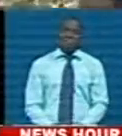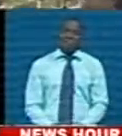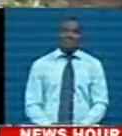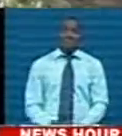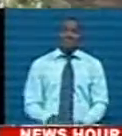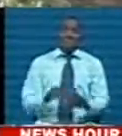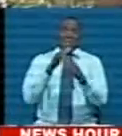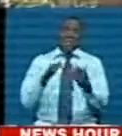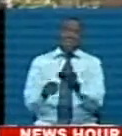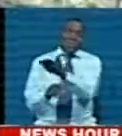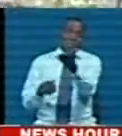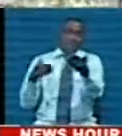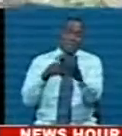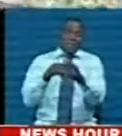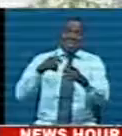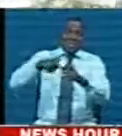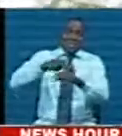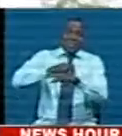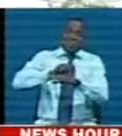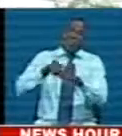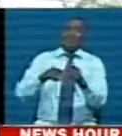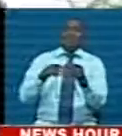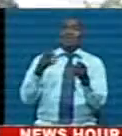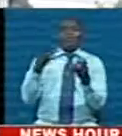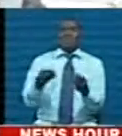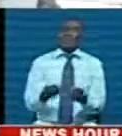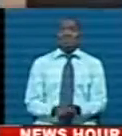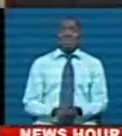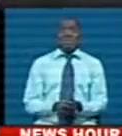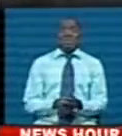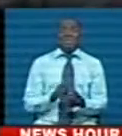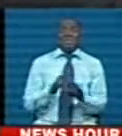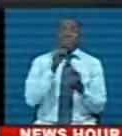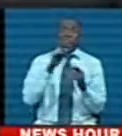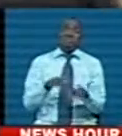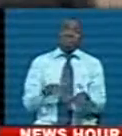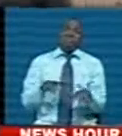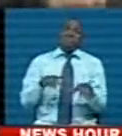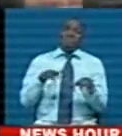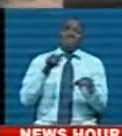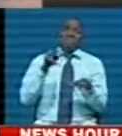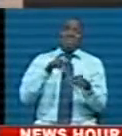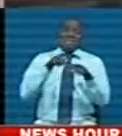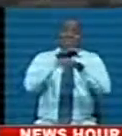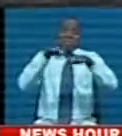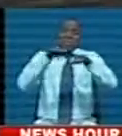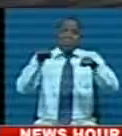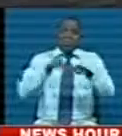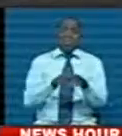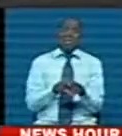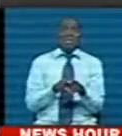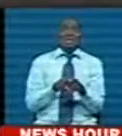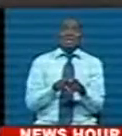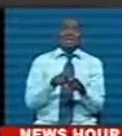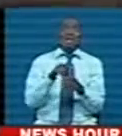These houses close to the filling station were all affected. The level of the flood was visible on the building and the mark